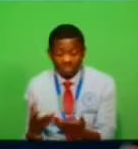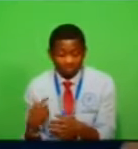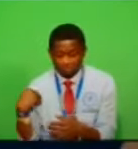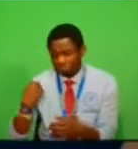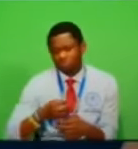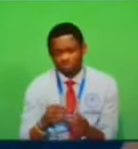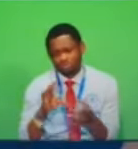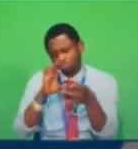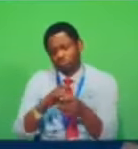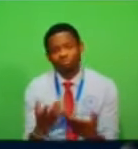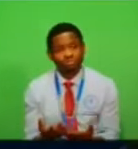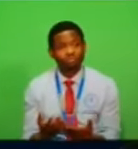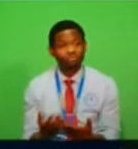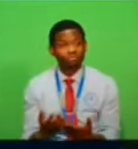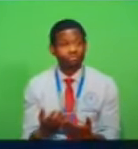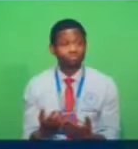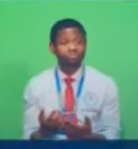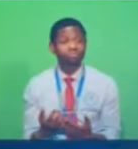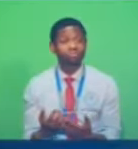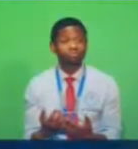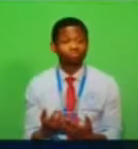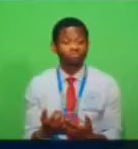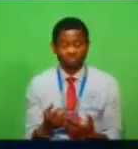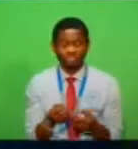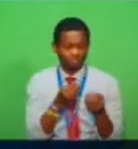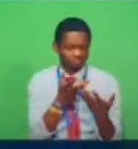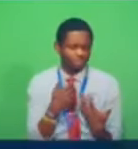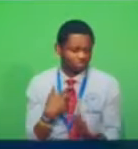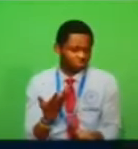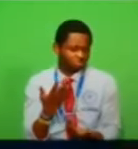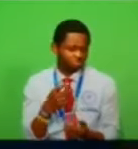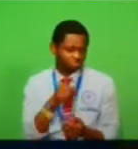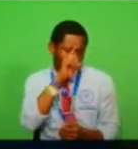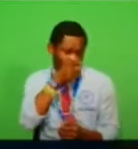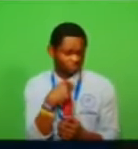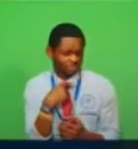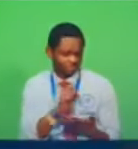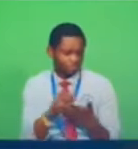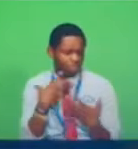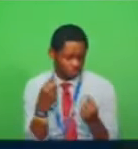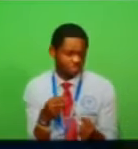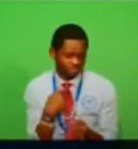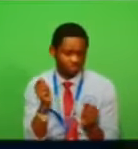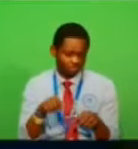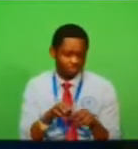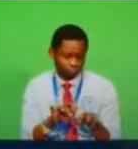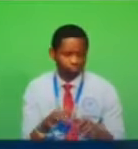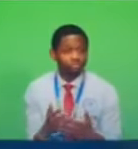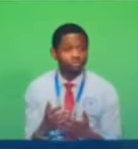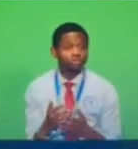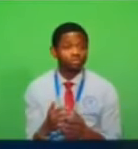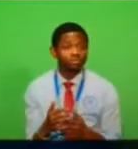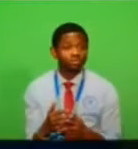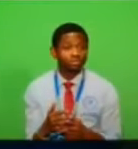about computers. But I told them that I am decently smart, I write well, and I can type. So they hired me. But